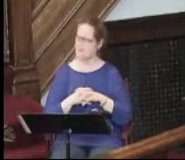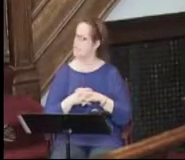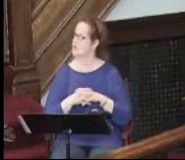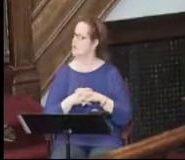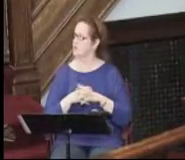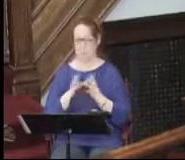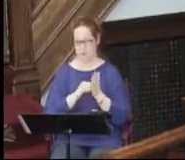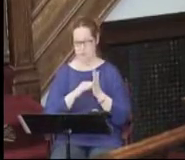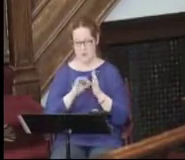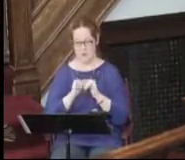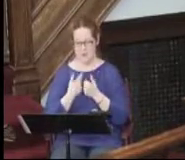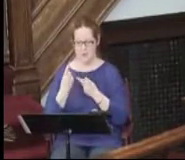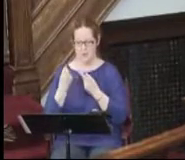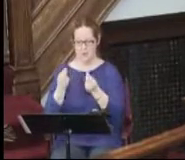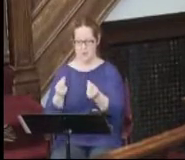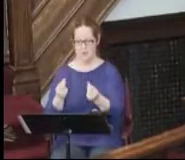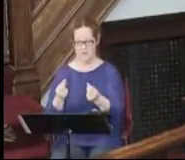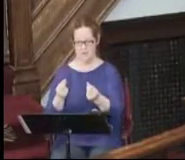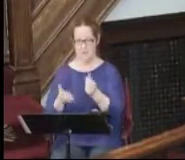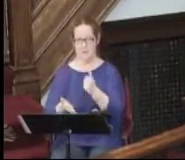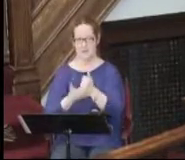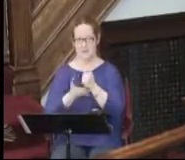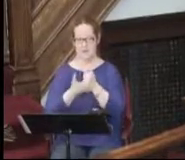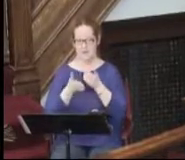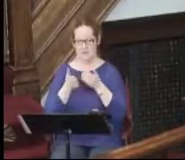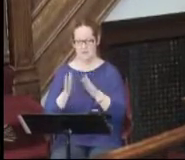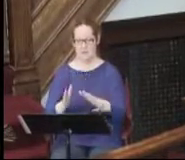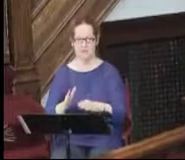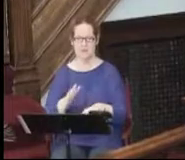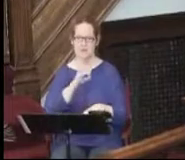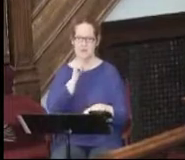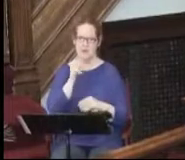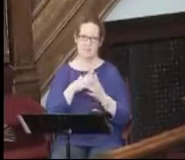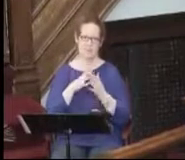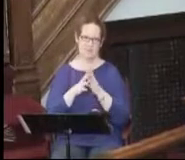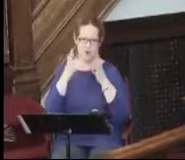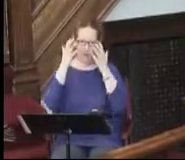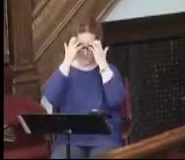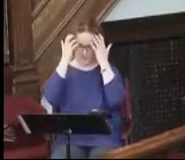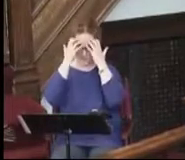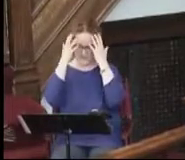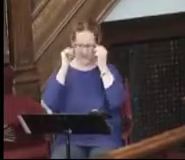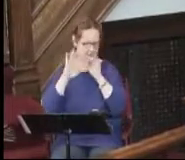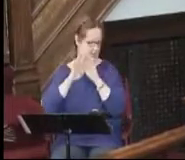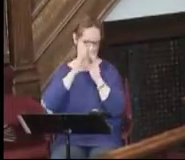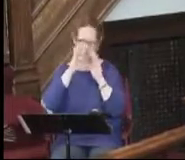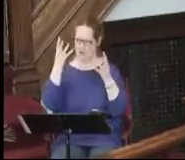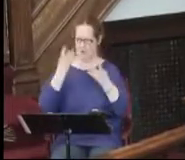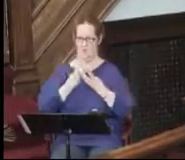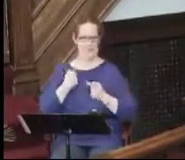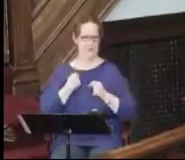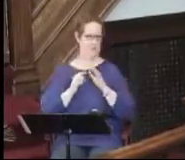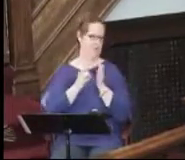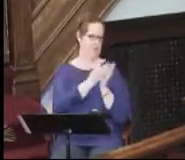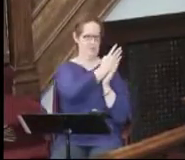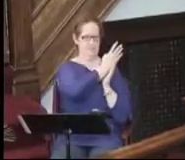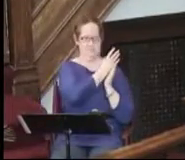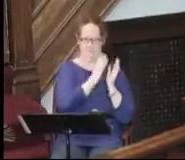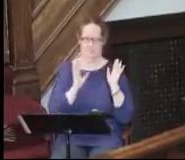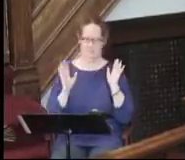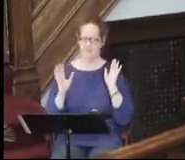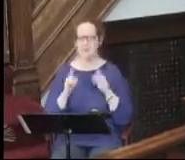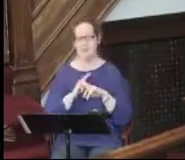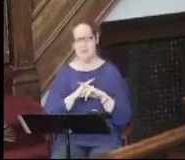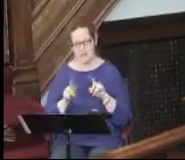learning how to do this in helpful ways, not being so irritating that no one talks to us or dismisses us,